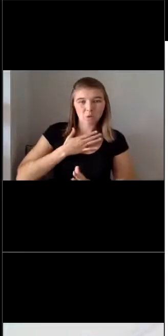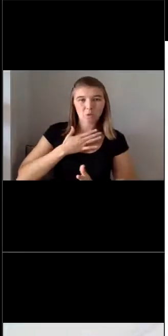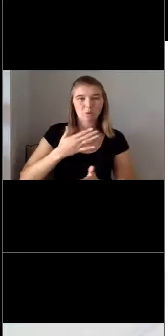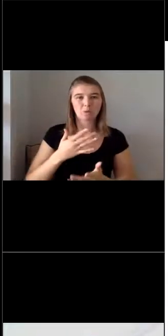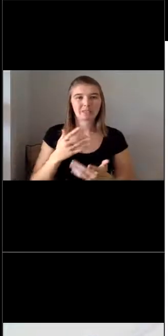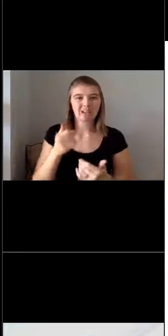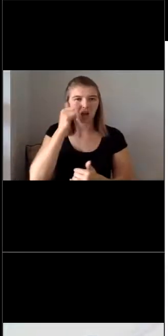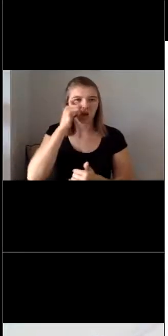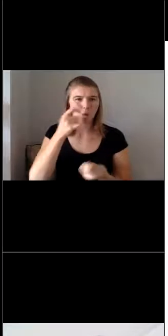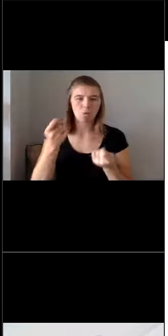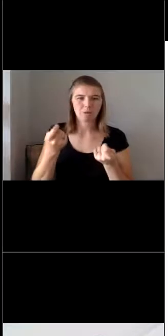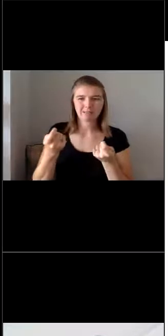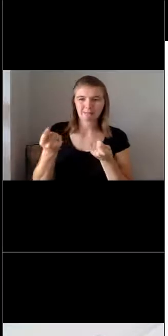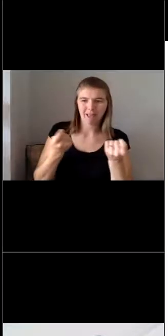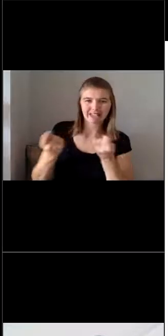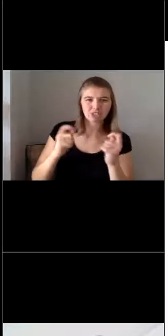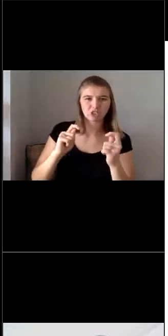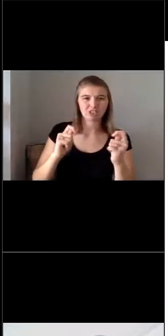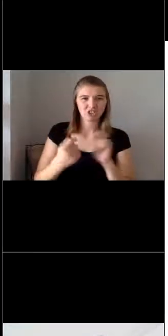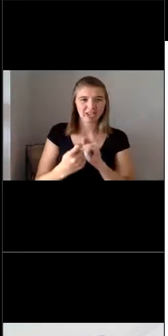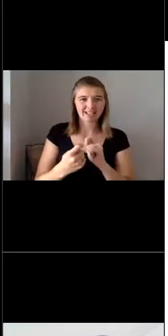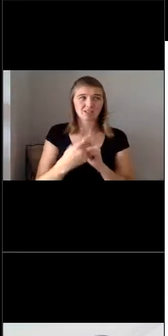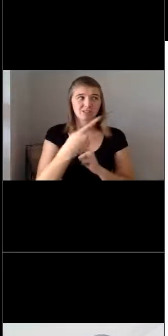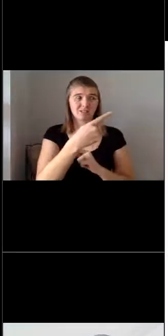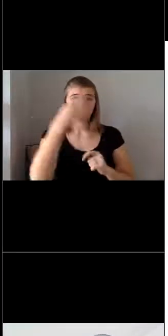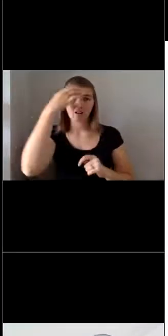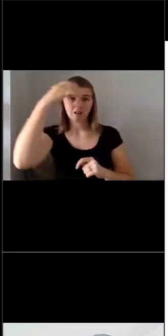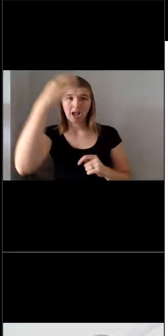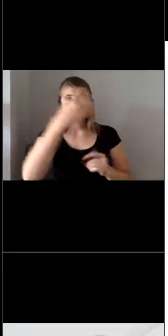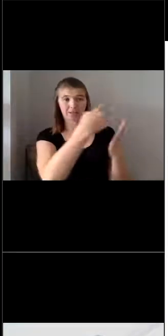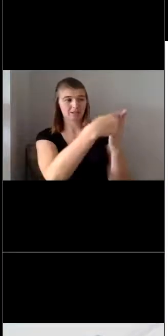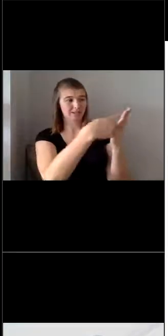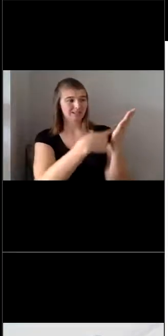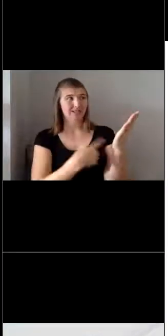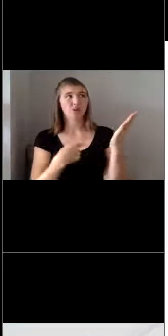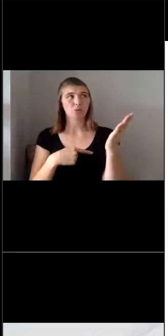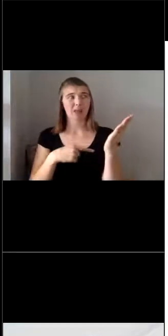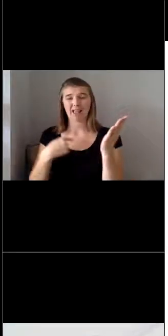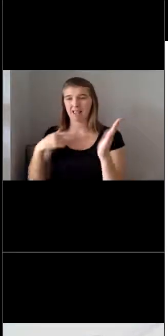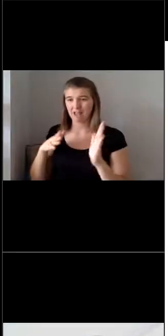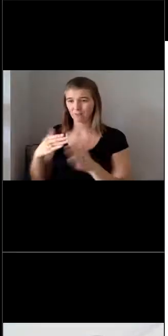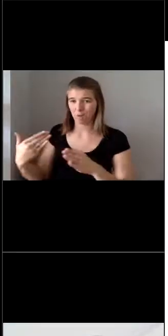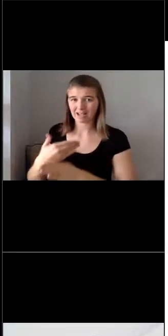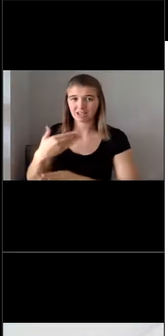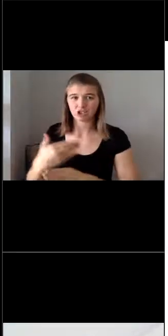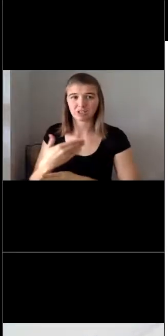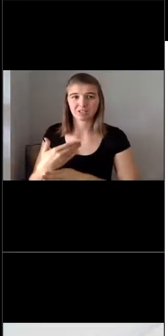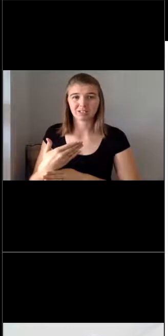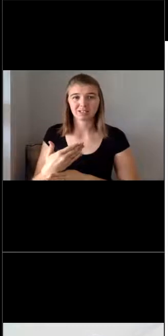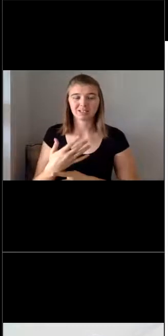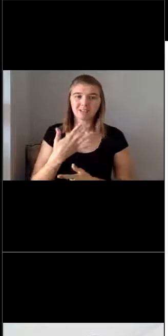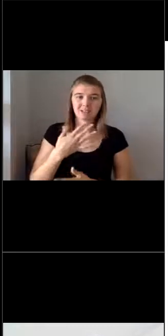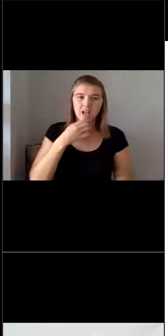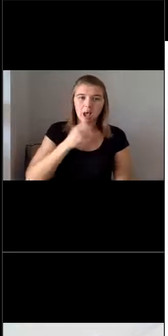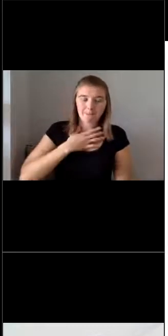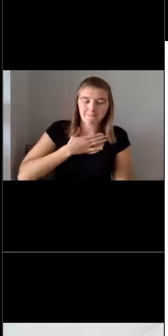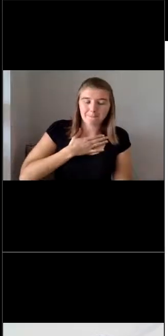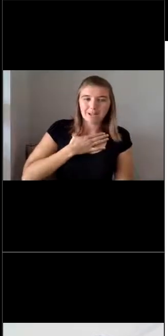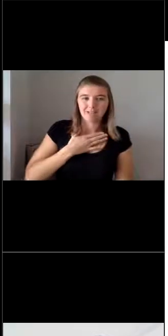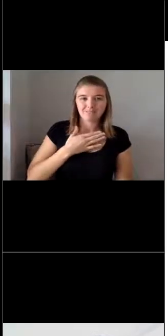actions we were expected to take from a government perspective as well. So the humbleness and humility that we had